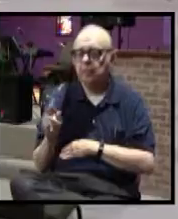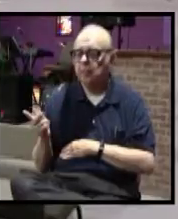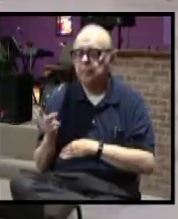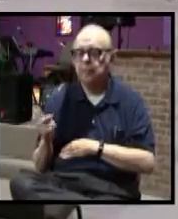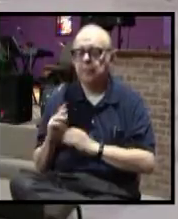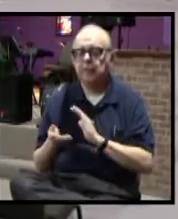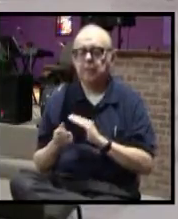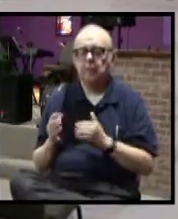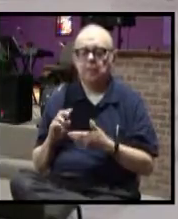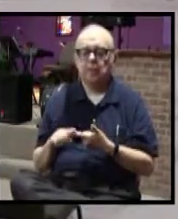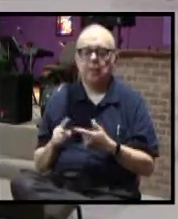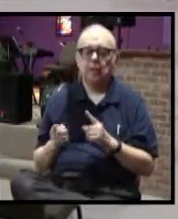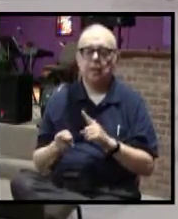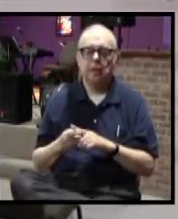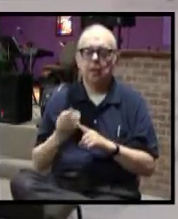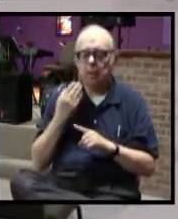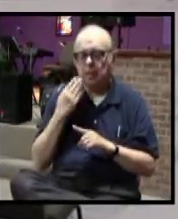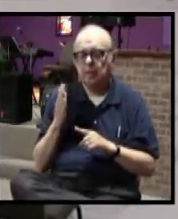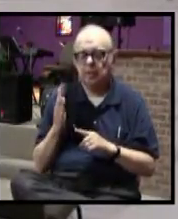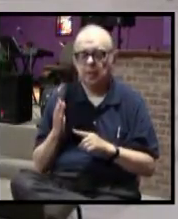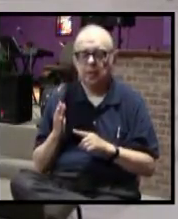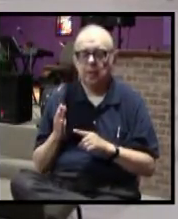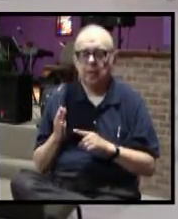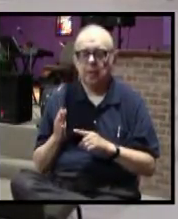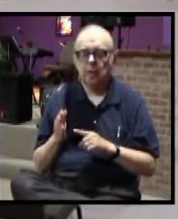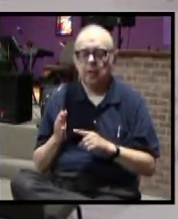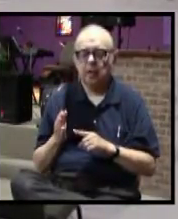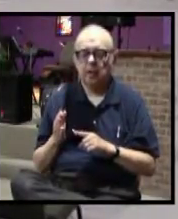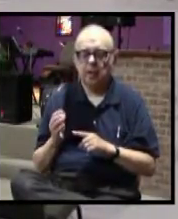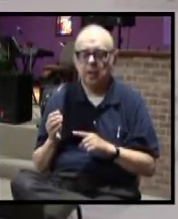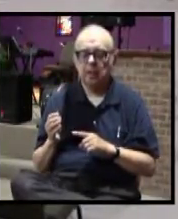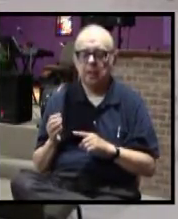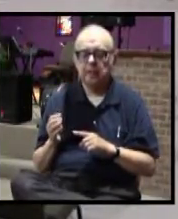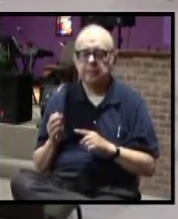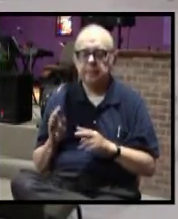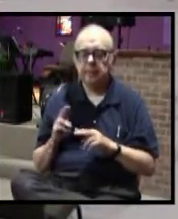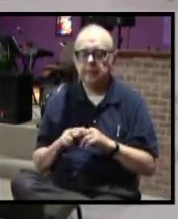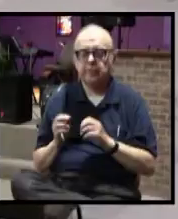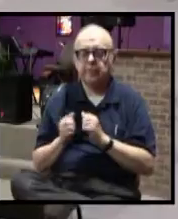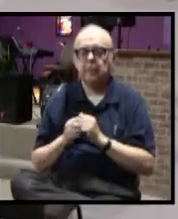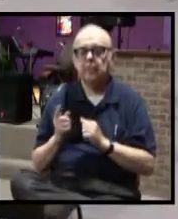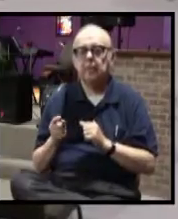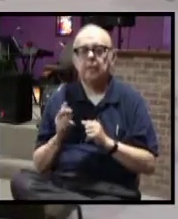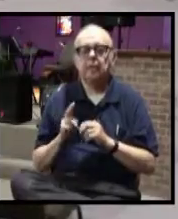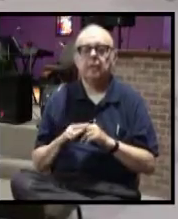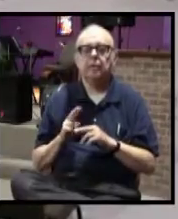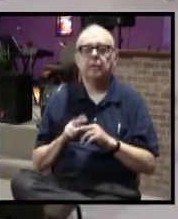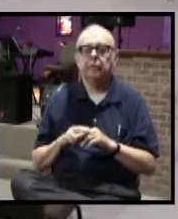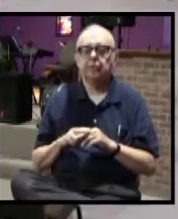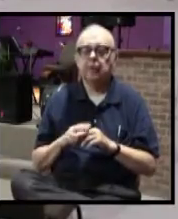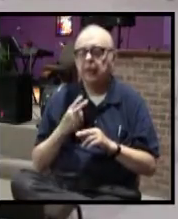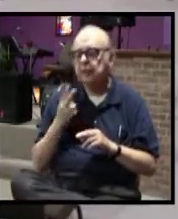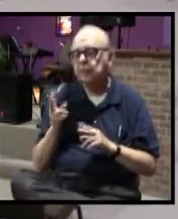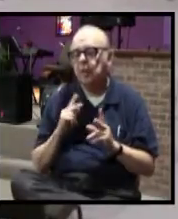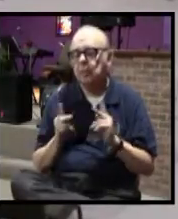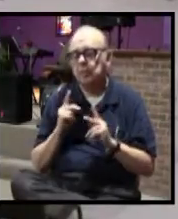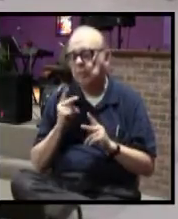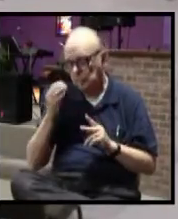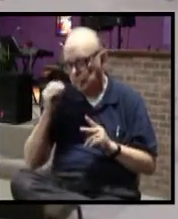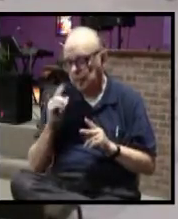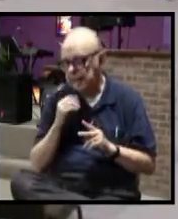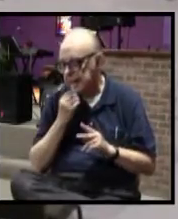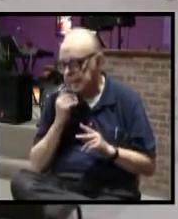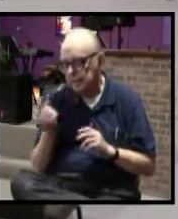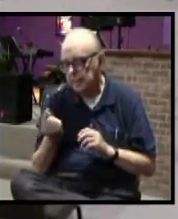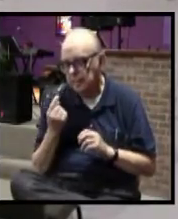very good friends. That player didn't know the boy was on the autistic spectrum when he sat down with him. He just sat and the boy